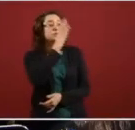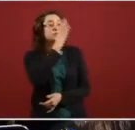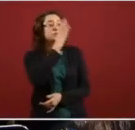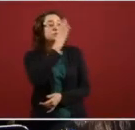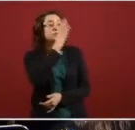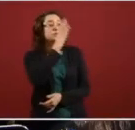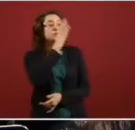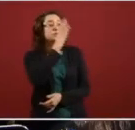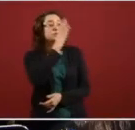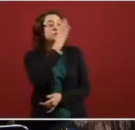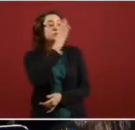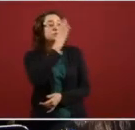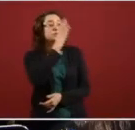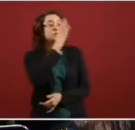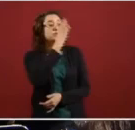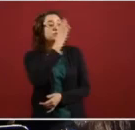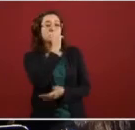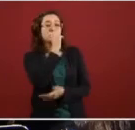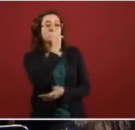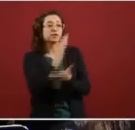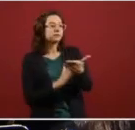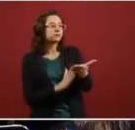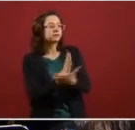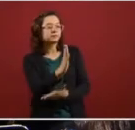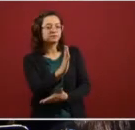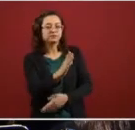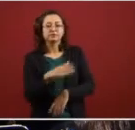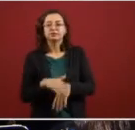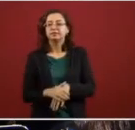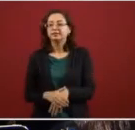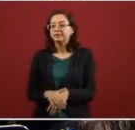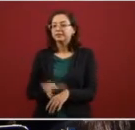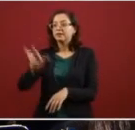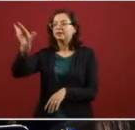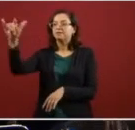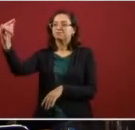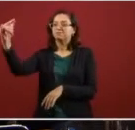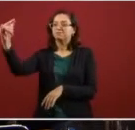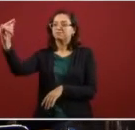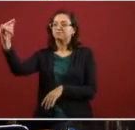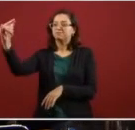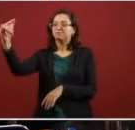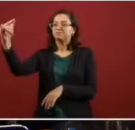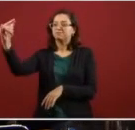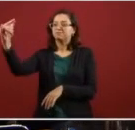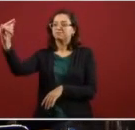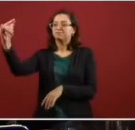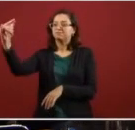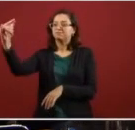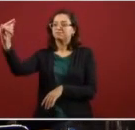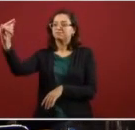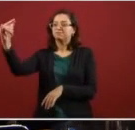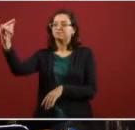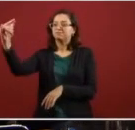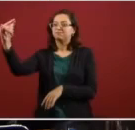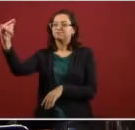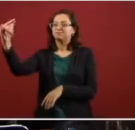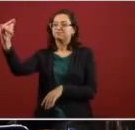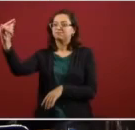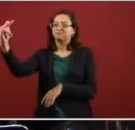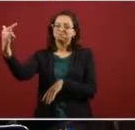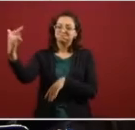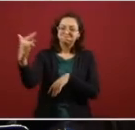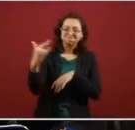Yes, but you can't go into our airspace. Entonces hubo que retornar a Lima. So then we had to return to Lima, or